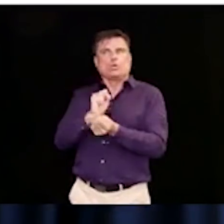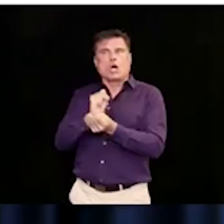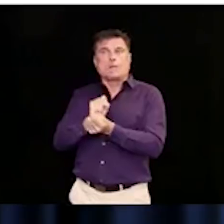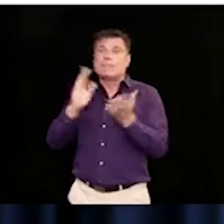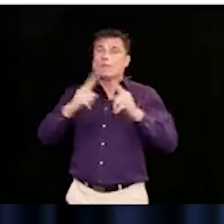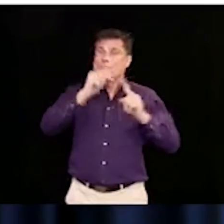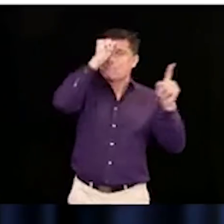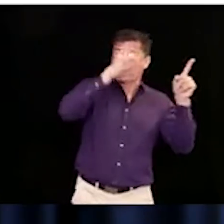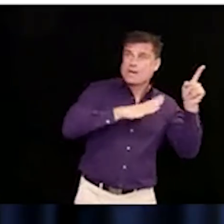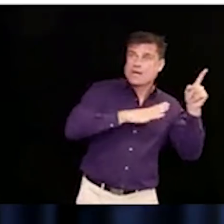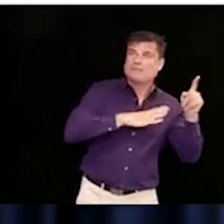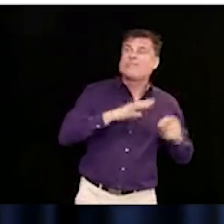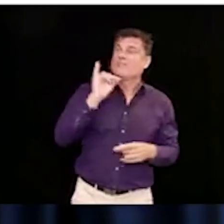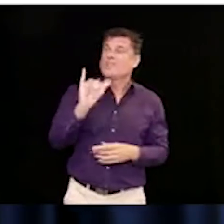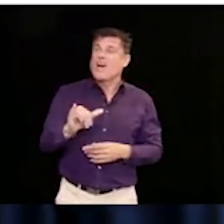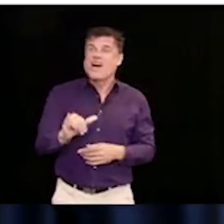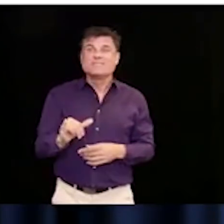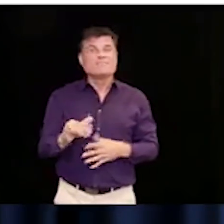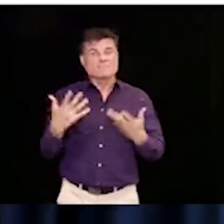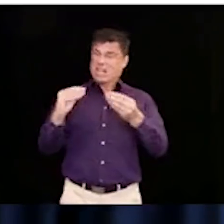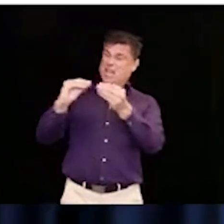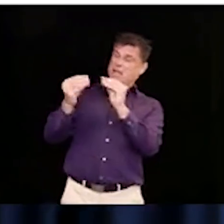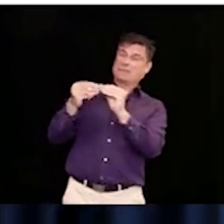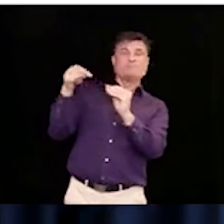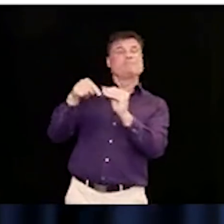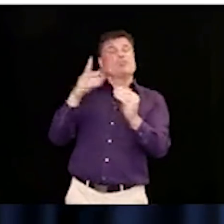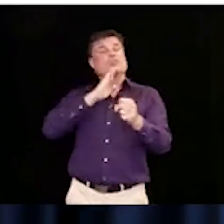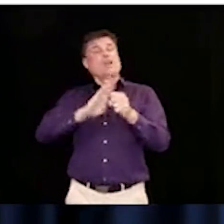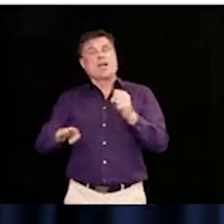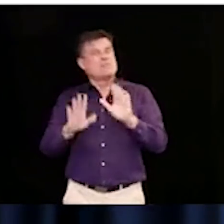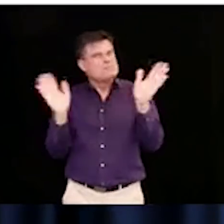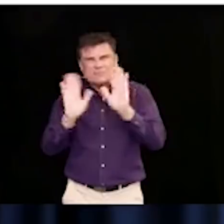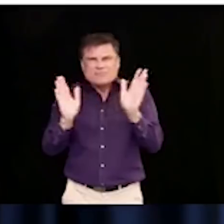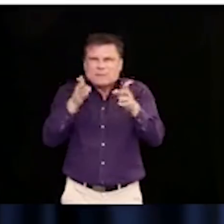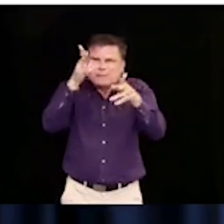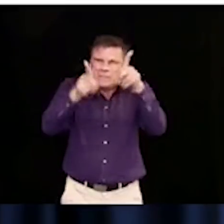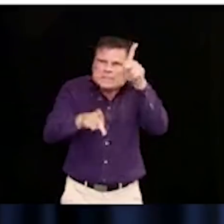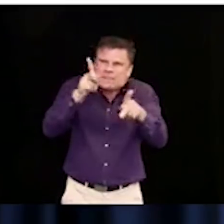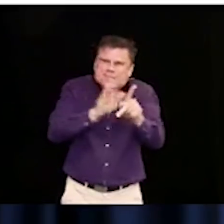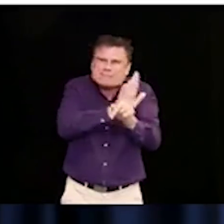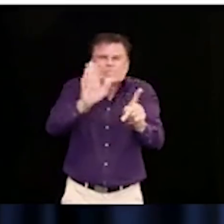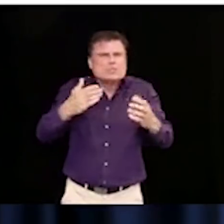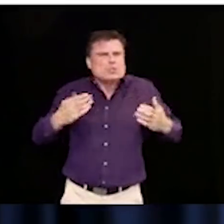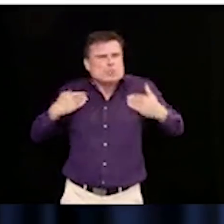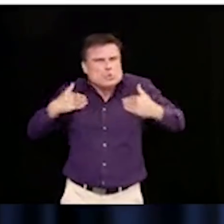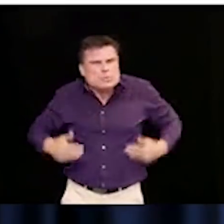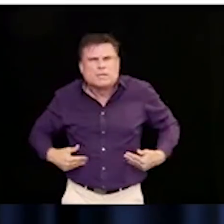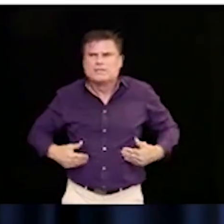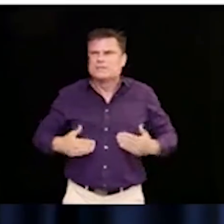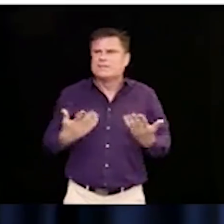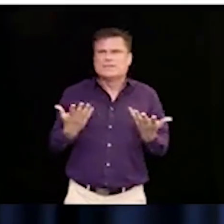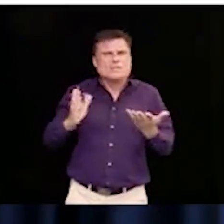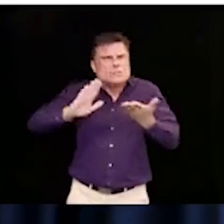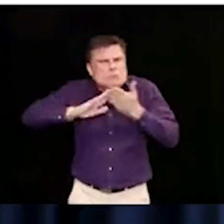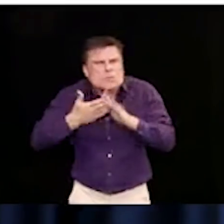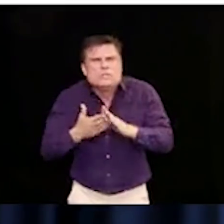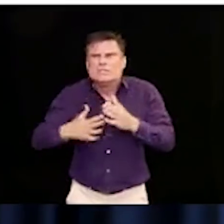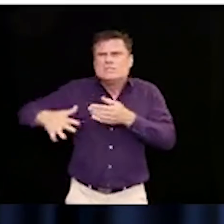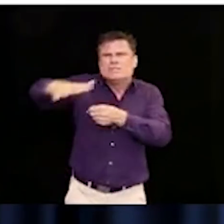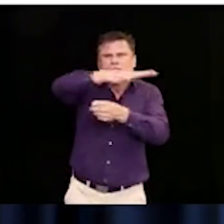aren't simply numbers. These are people. These are families. These are businesses and our communities.